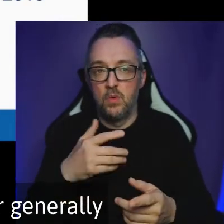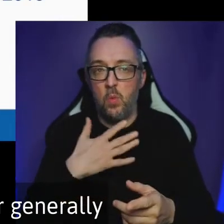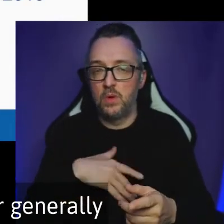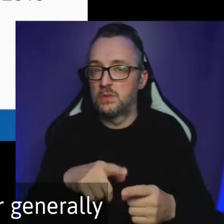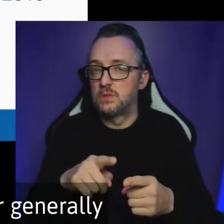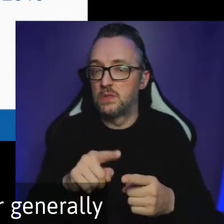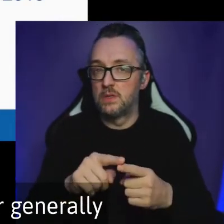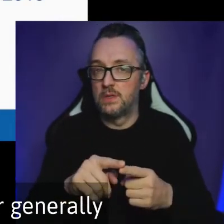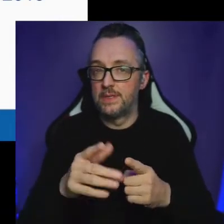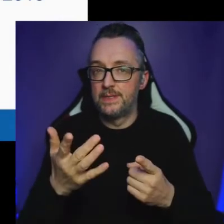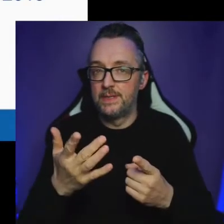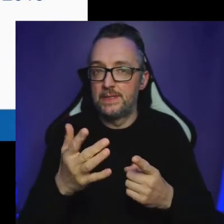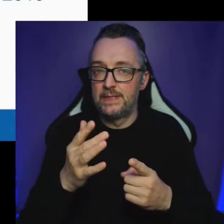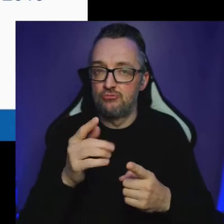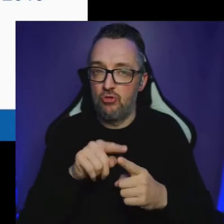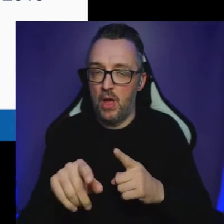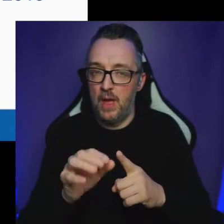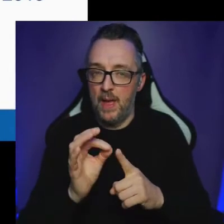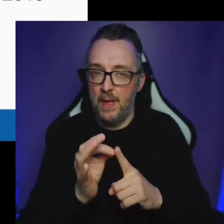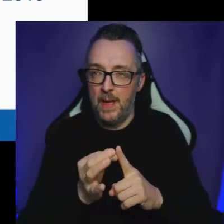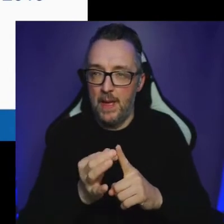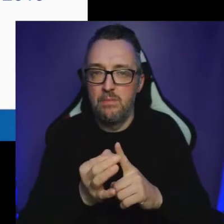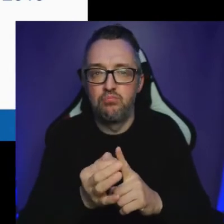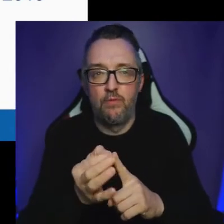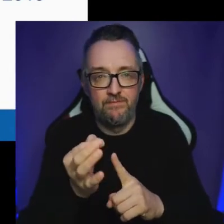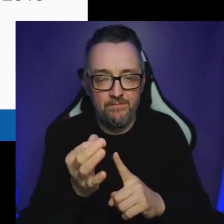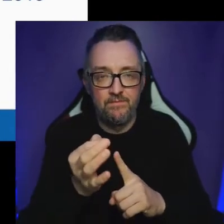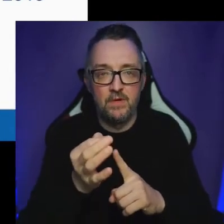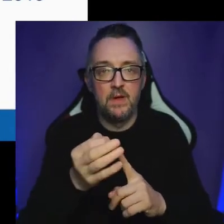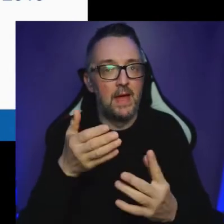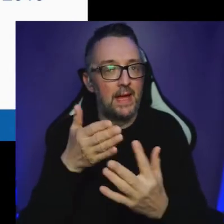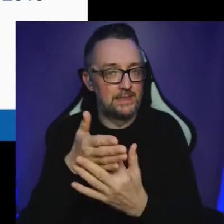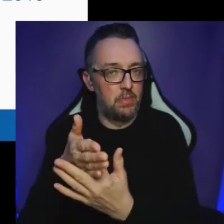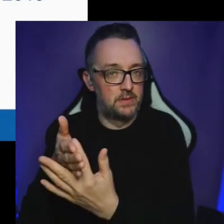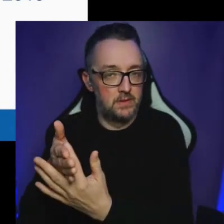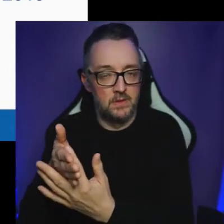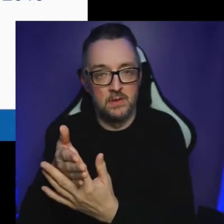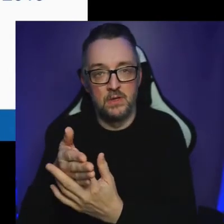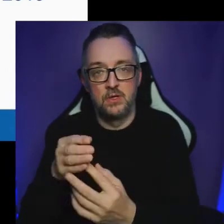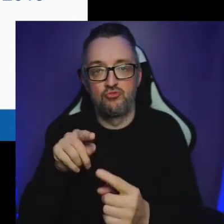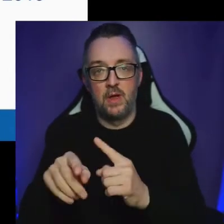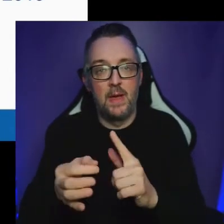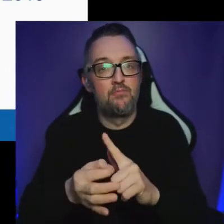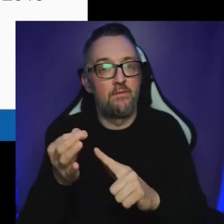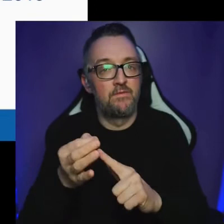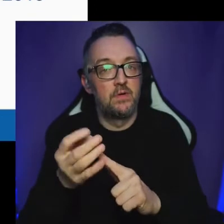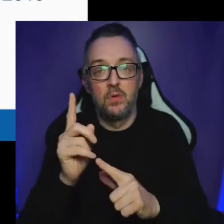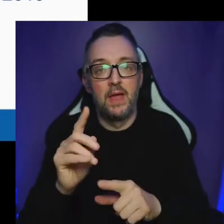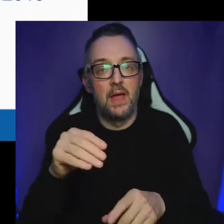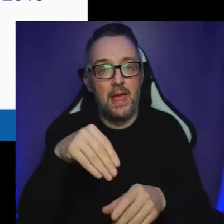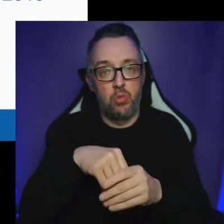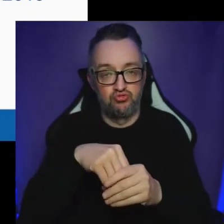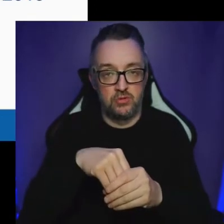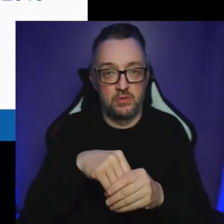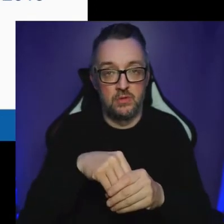specifically or generally improve the accessibility and inclusion of either